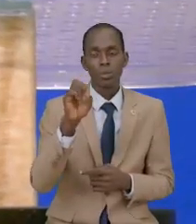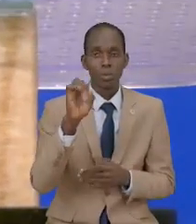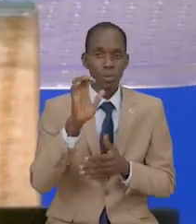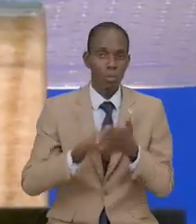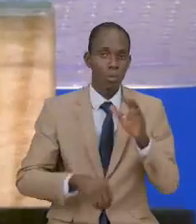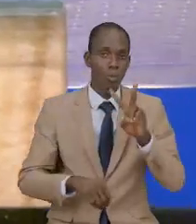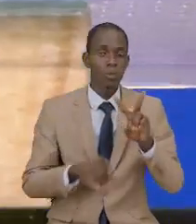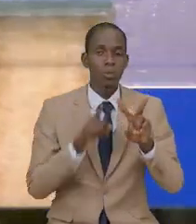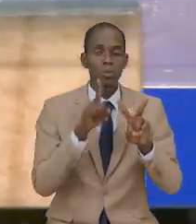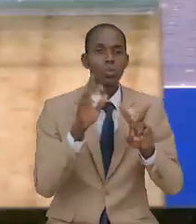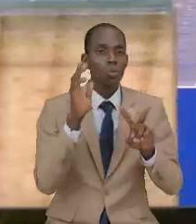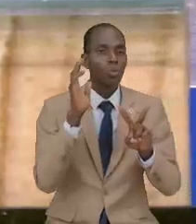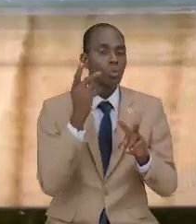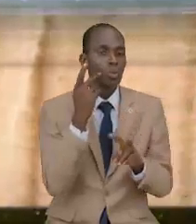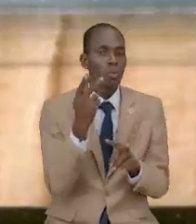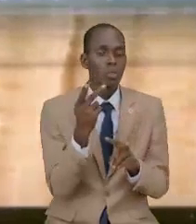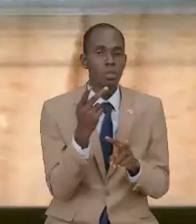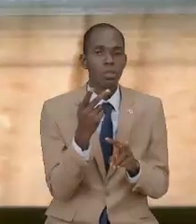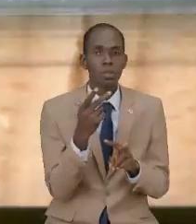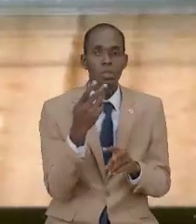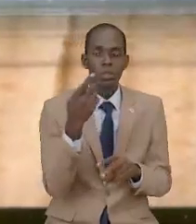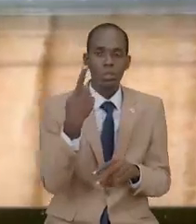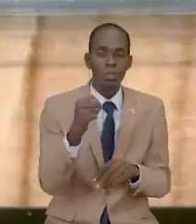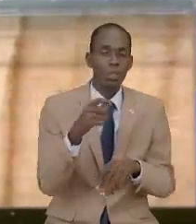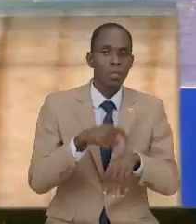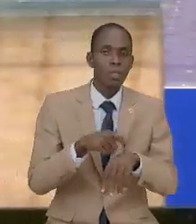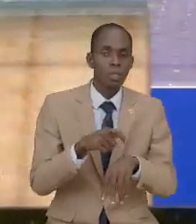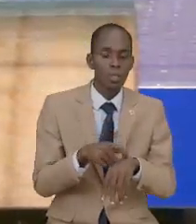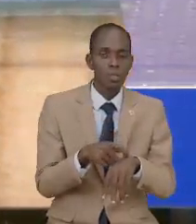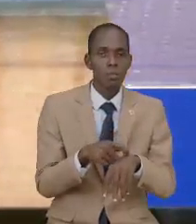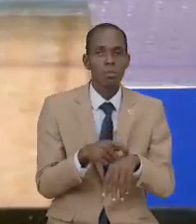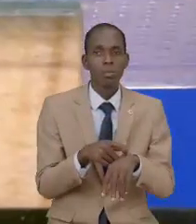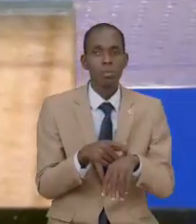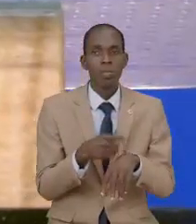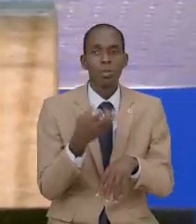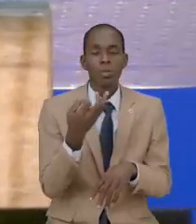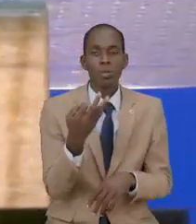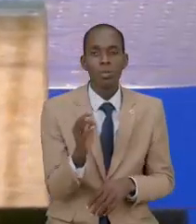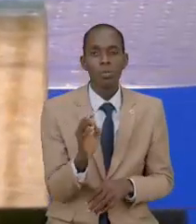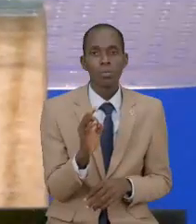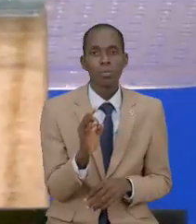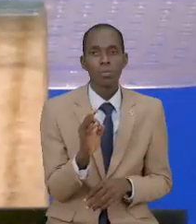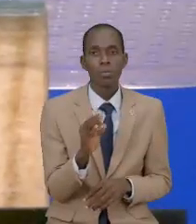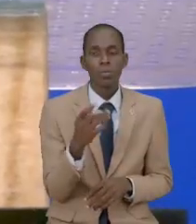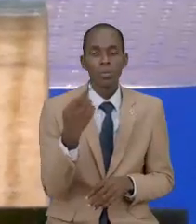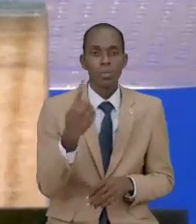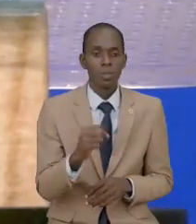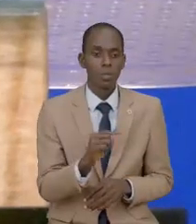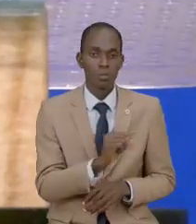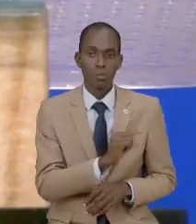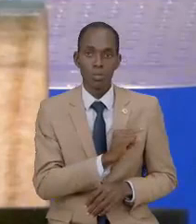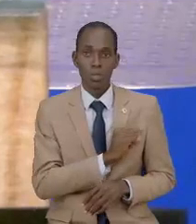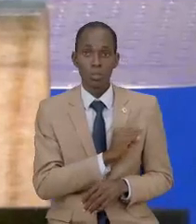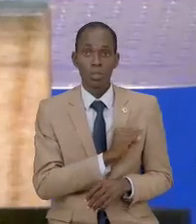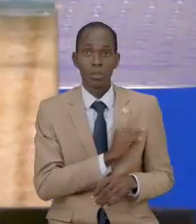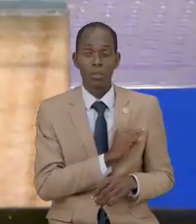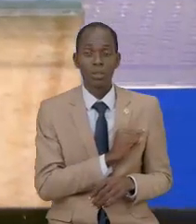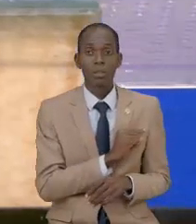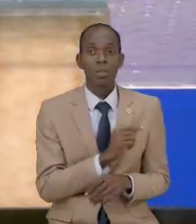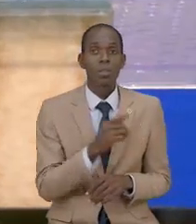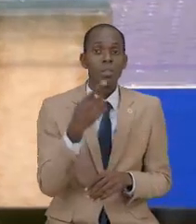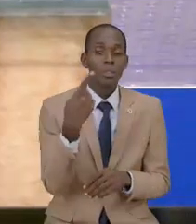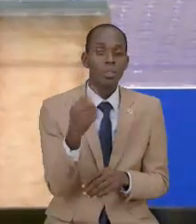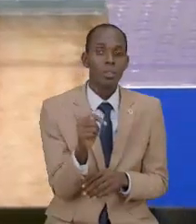you have the era or the period of the conscience. They